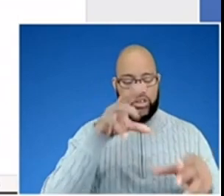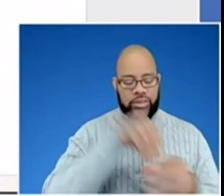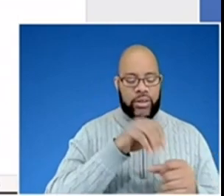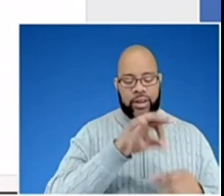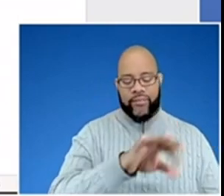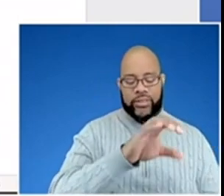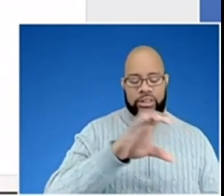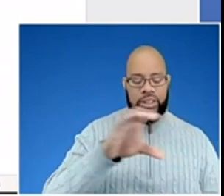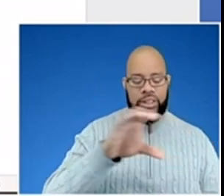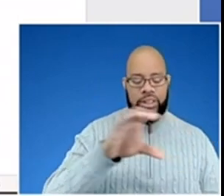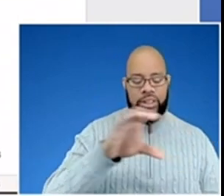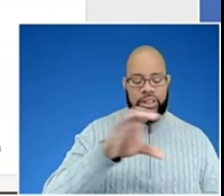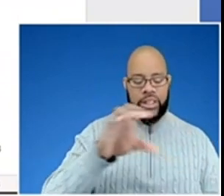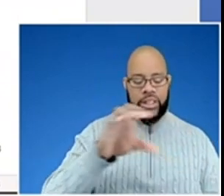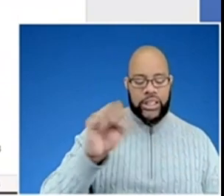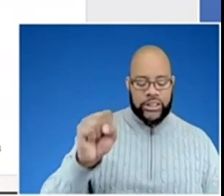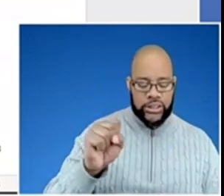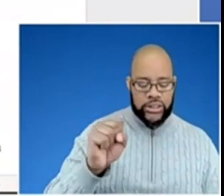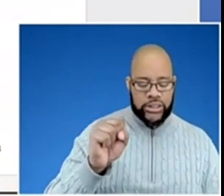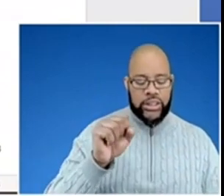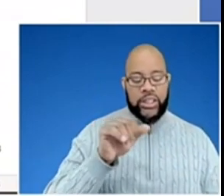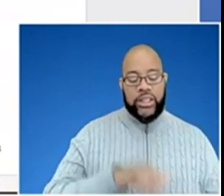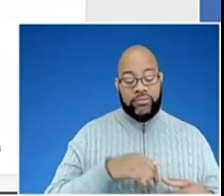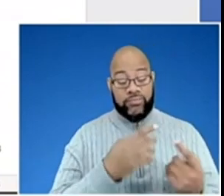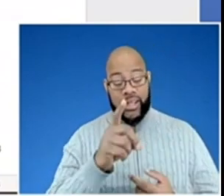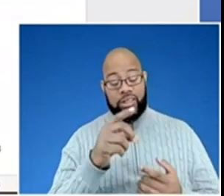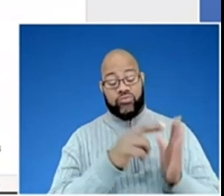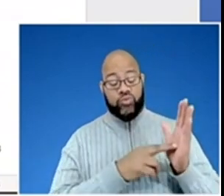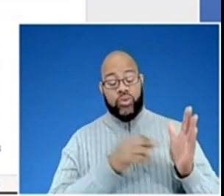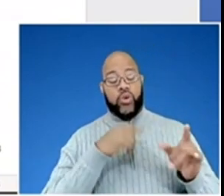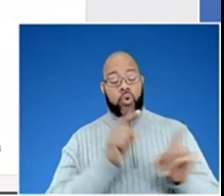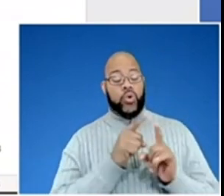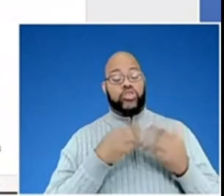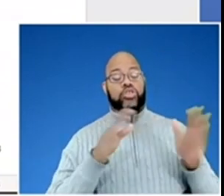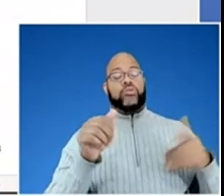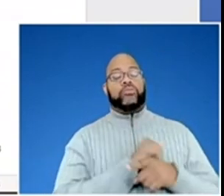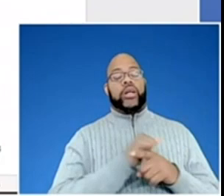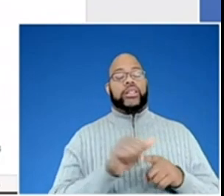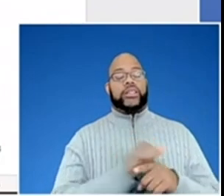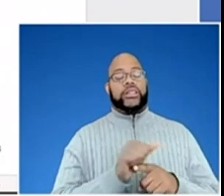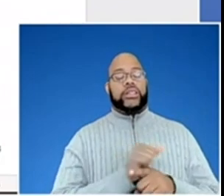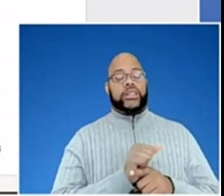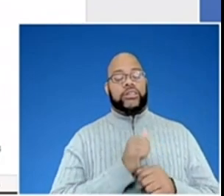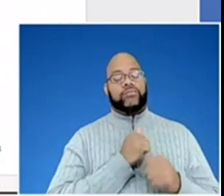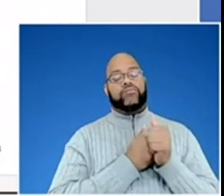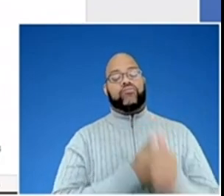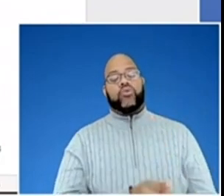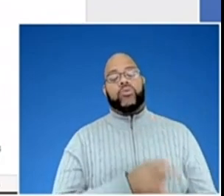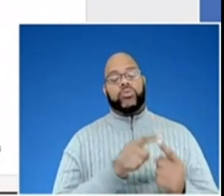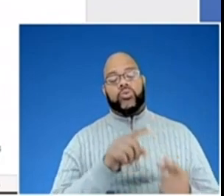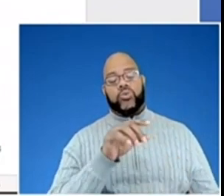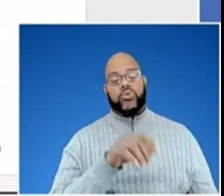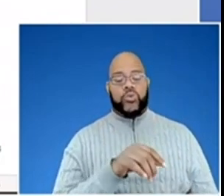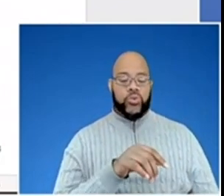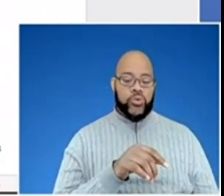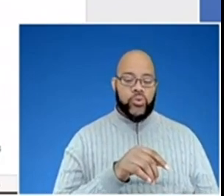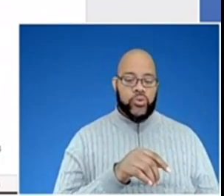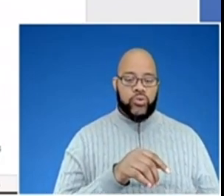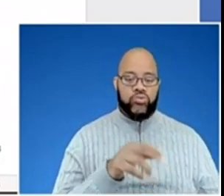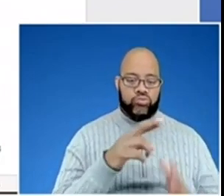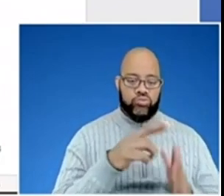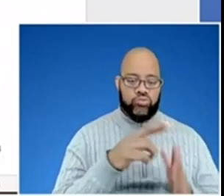FCCS. This has been Ed's rule and also our general practice, and it conforms to the FCC